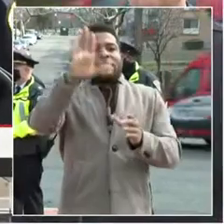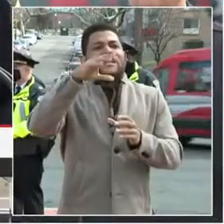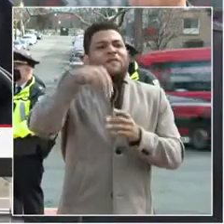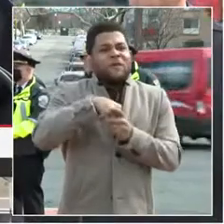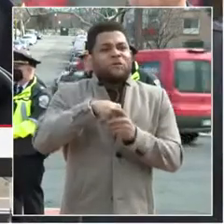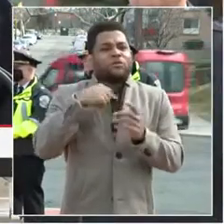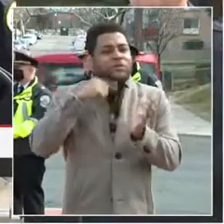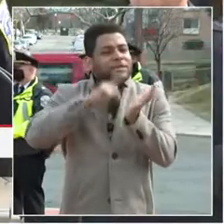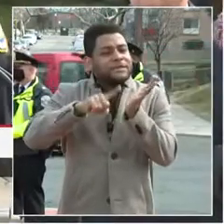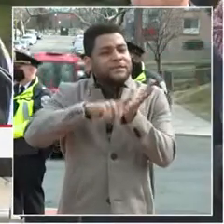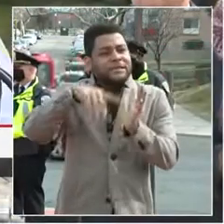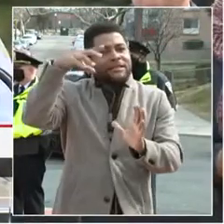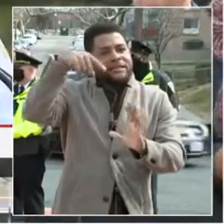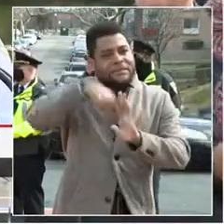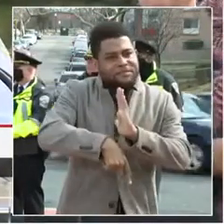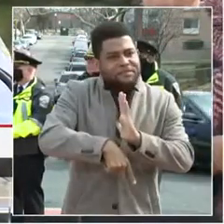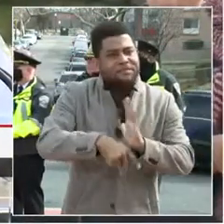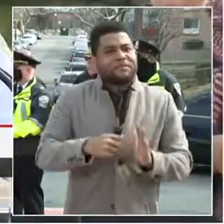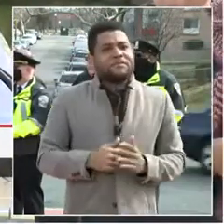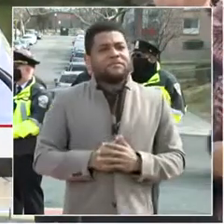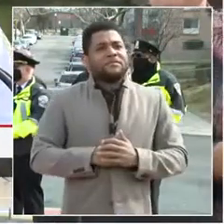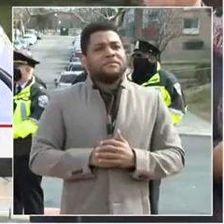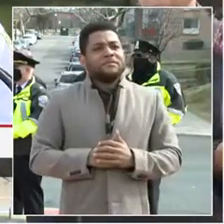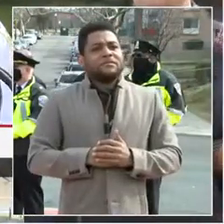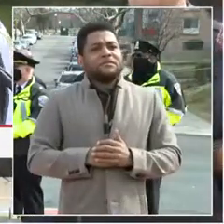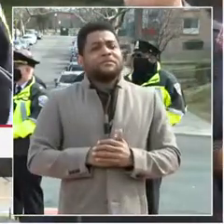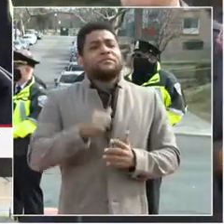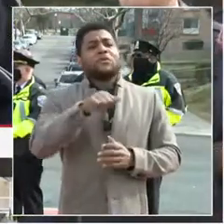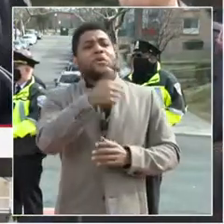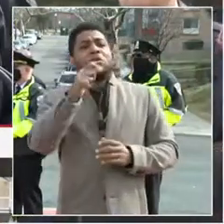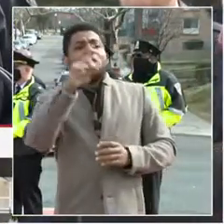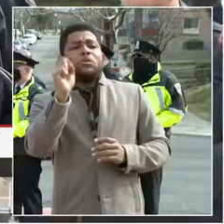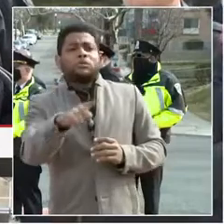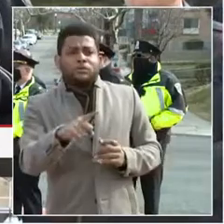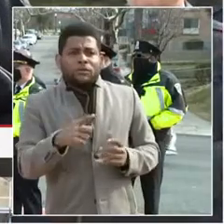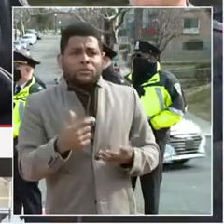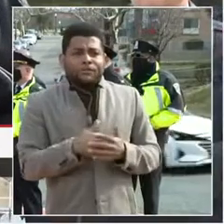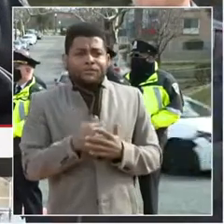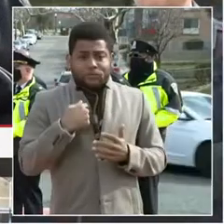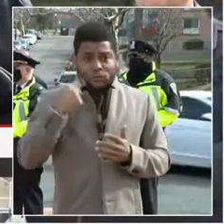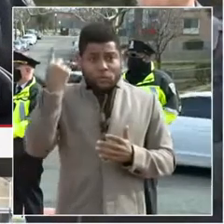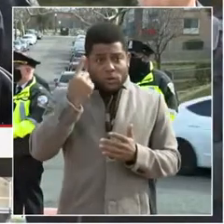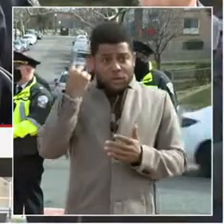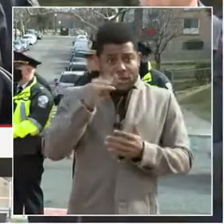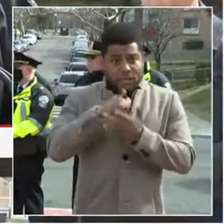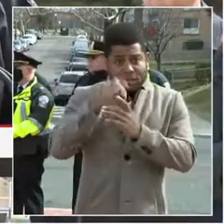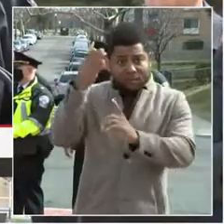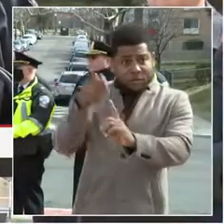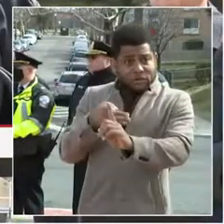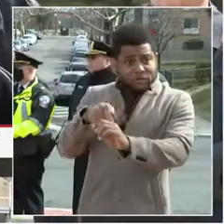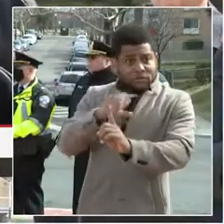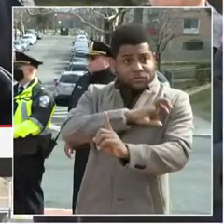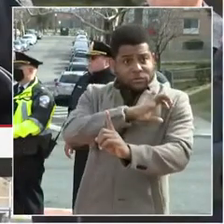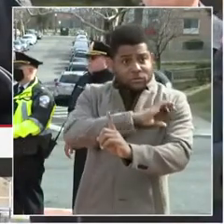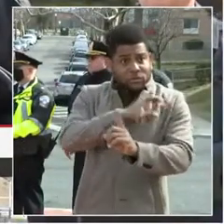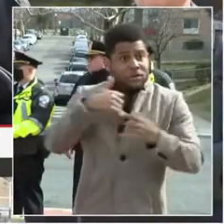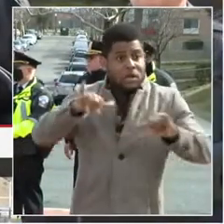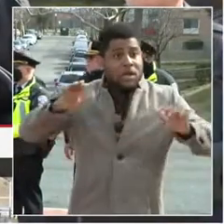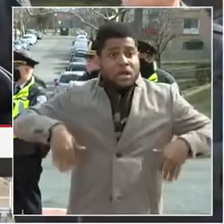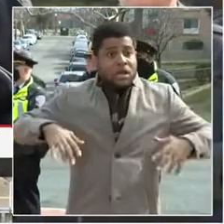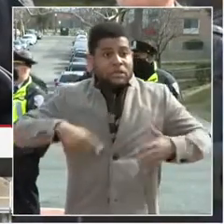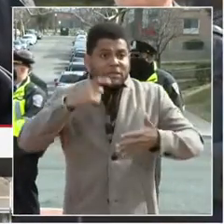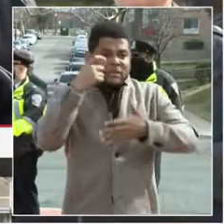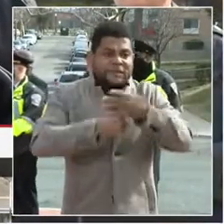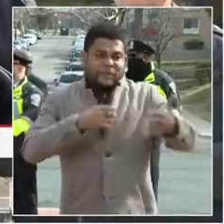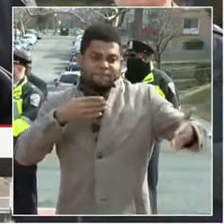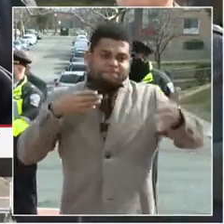Chief, follow up to that. I mean, can you confirm as of today, still no charges against that member? That's and correct. Then are there any concerns you could say at this point